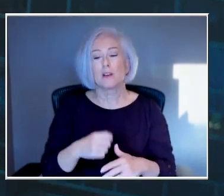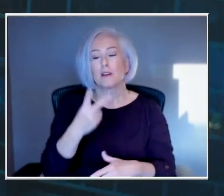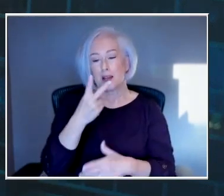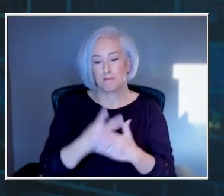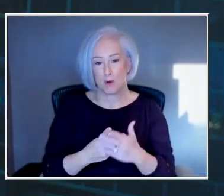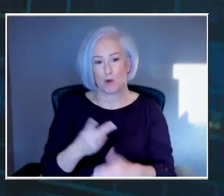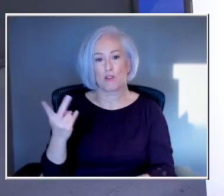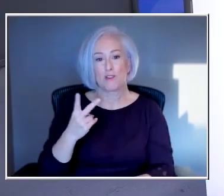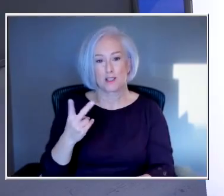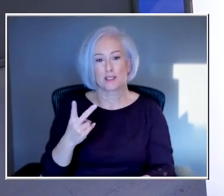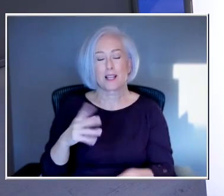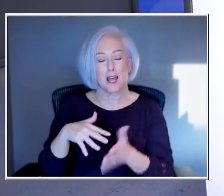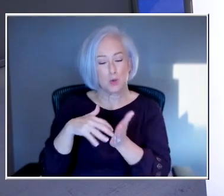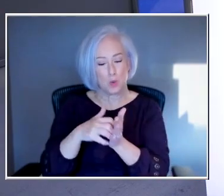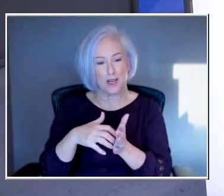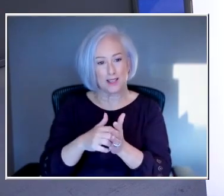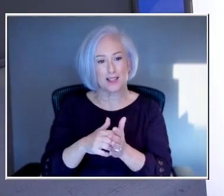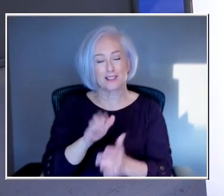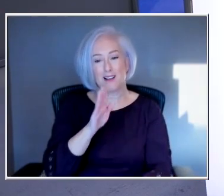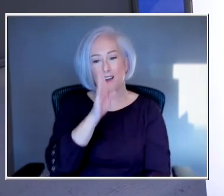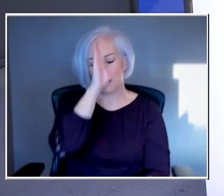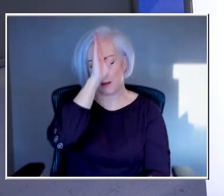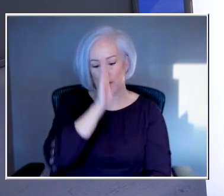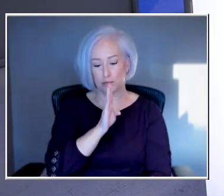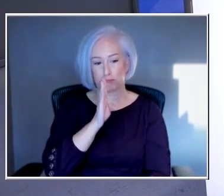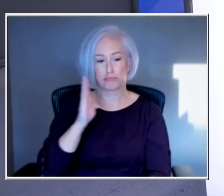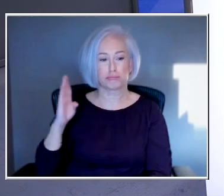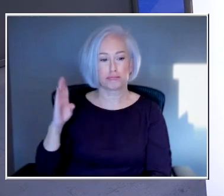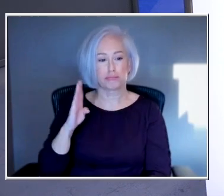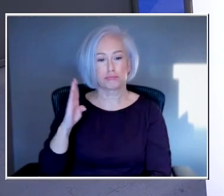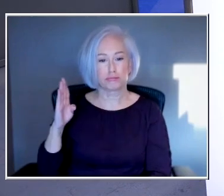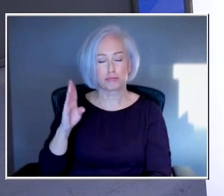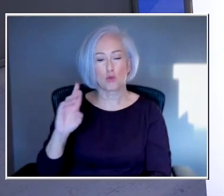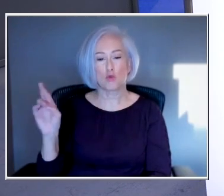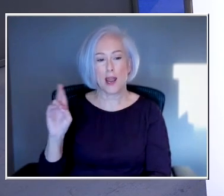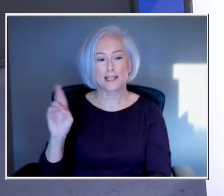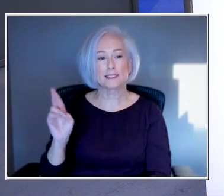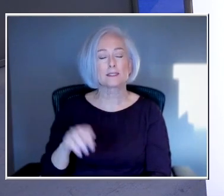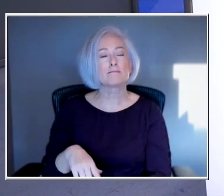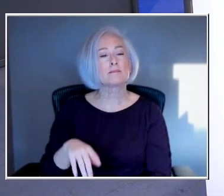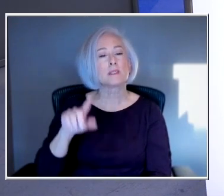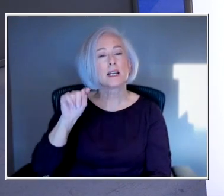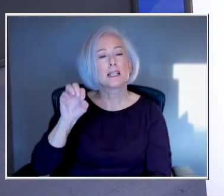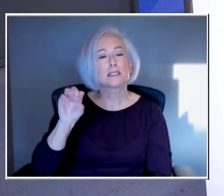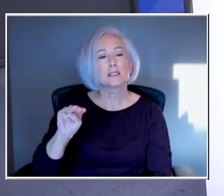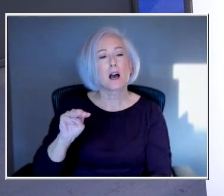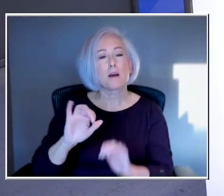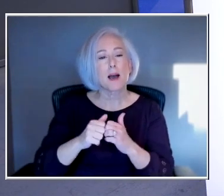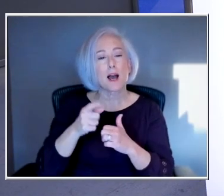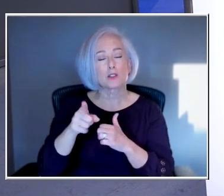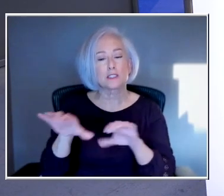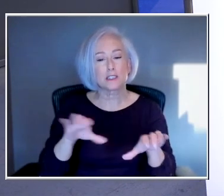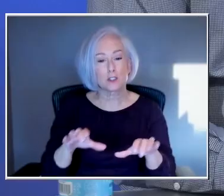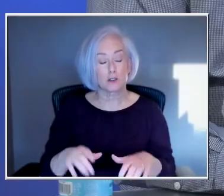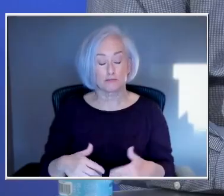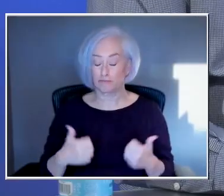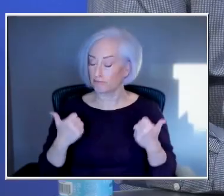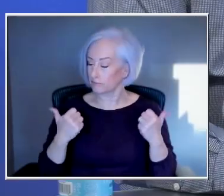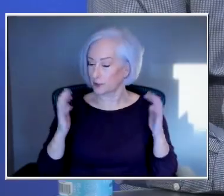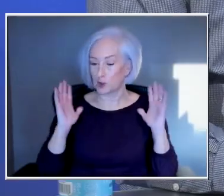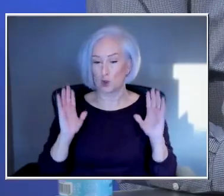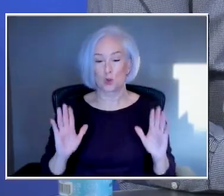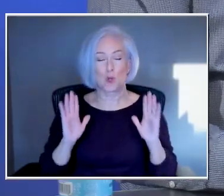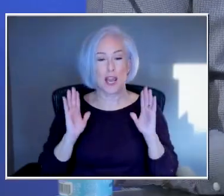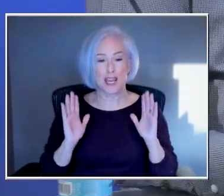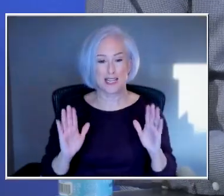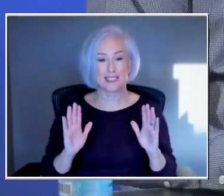body. How has she been doing, Tom, in her recovery and therapy? It's fantastic.